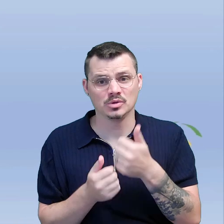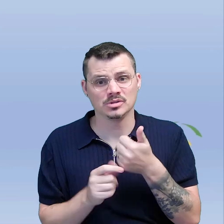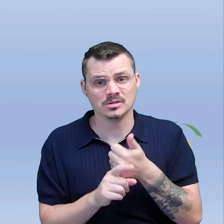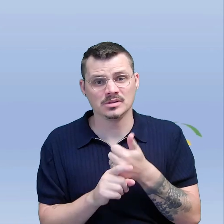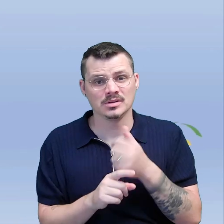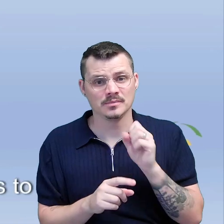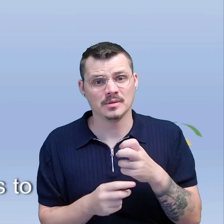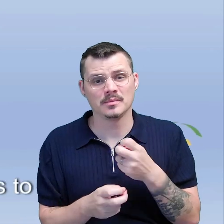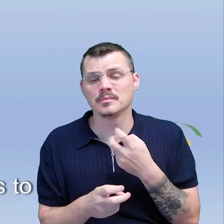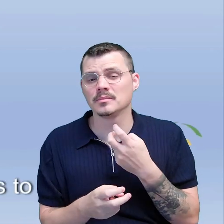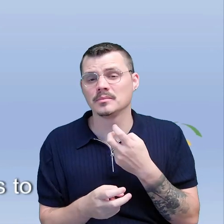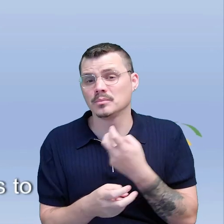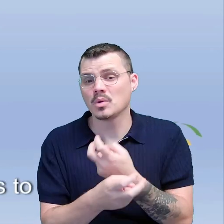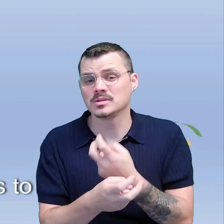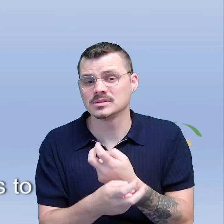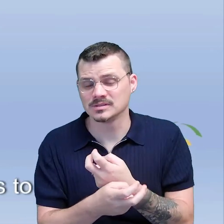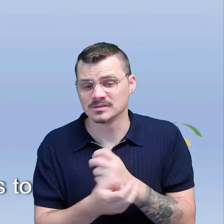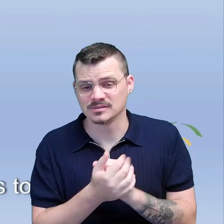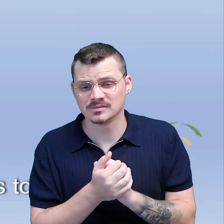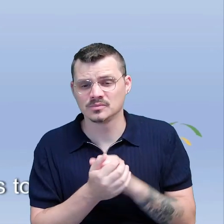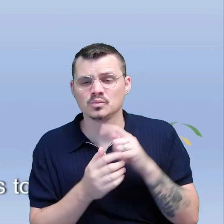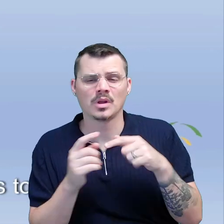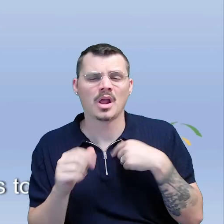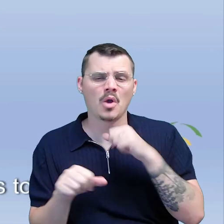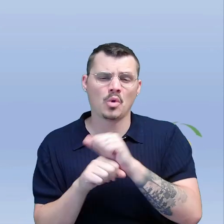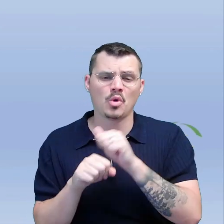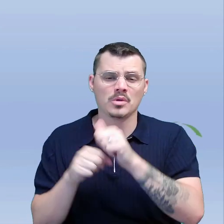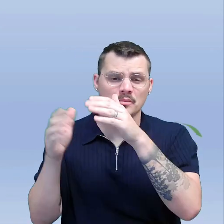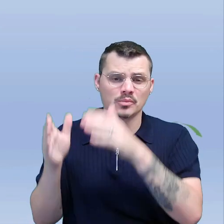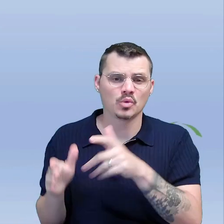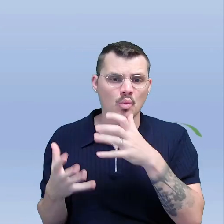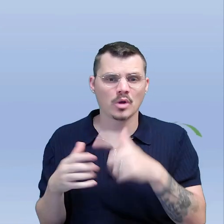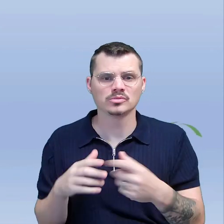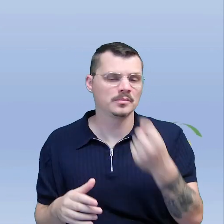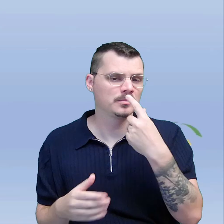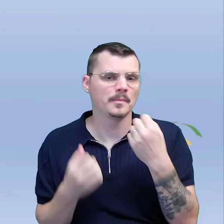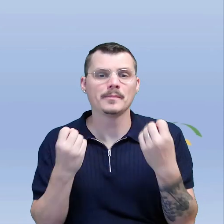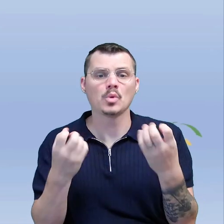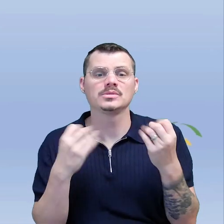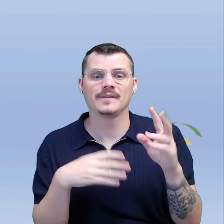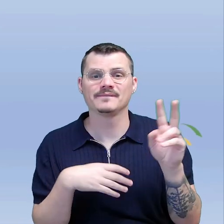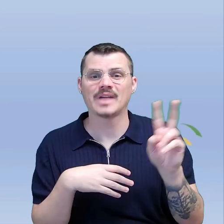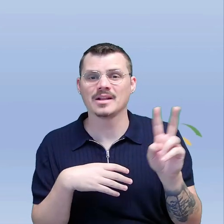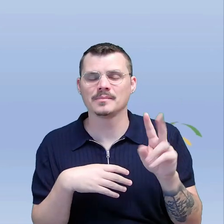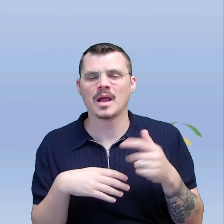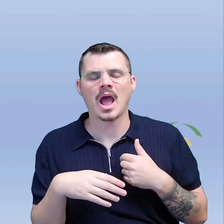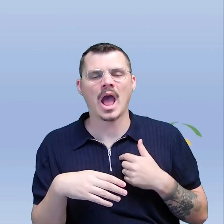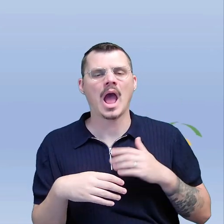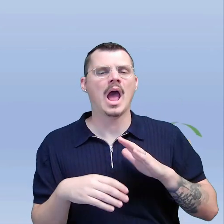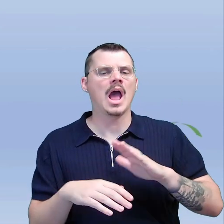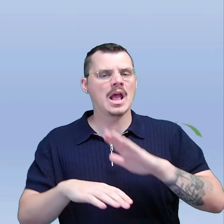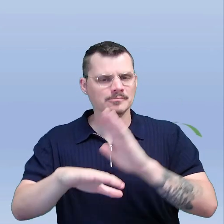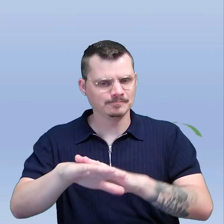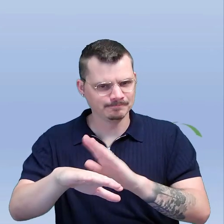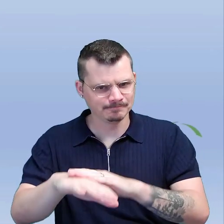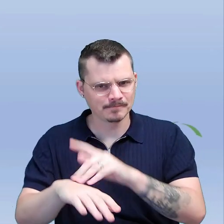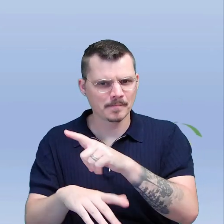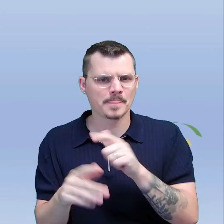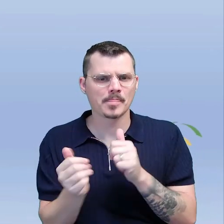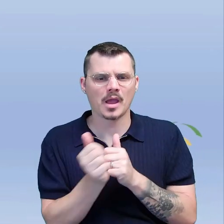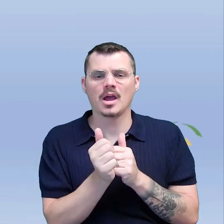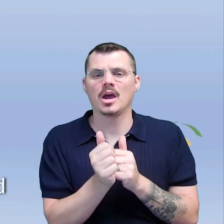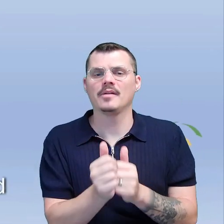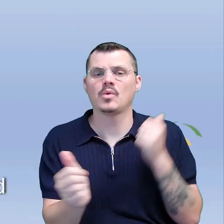poisonous. Whenever I work with a person who wants to take a multivitamin, I implore them to